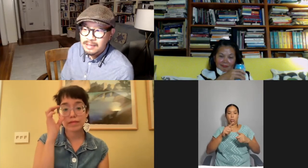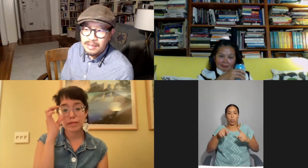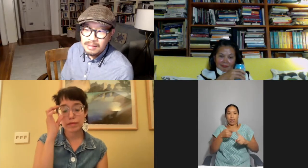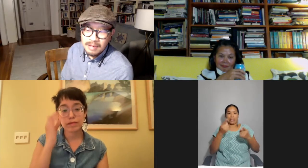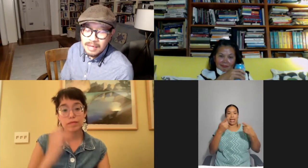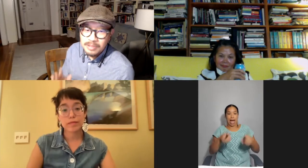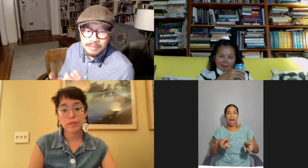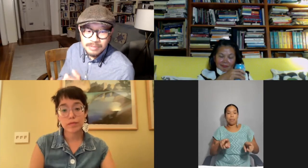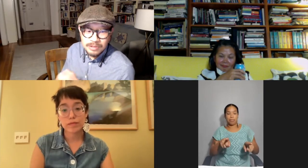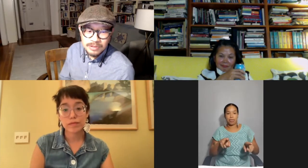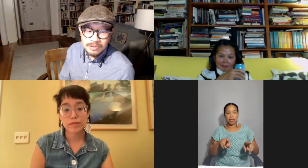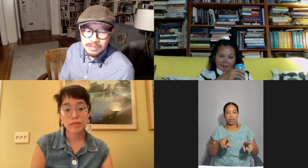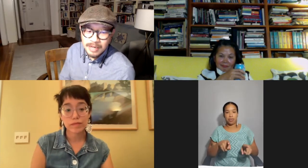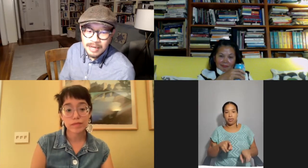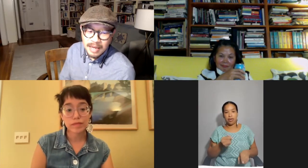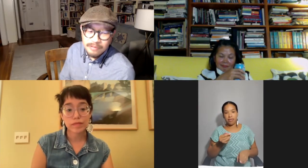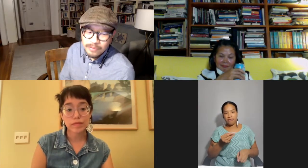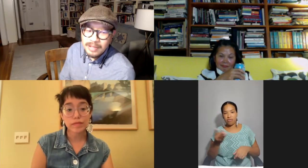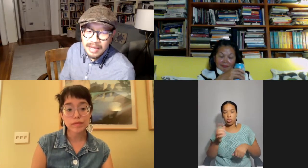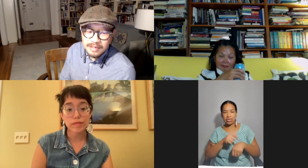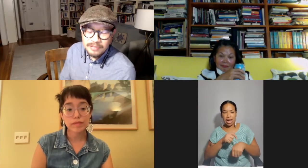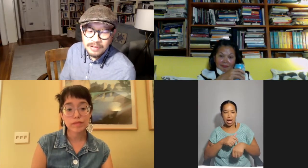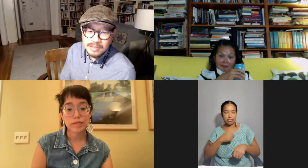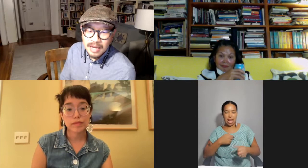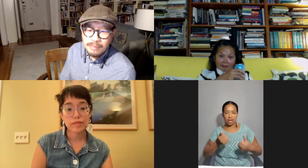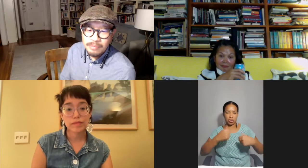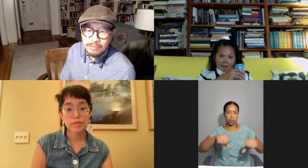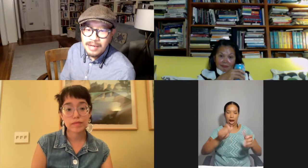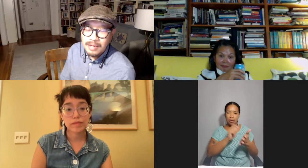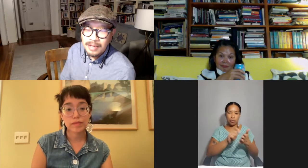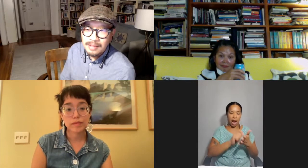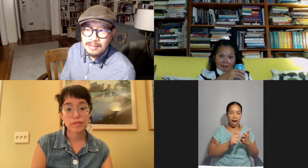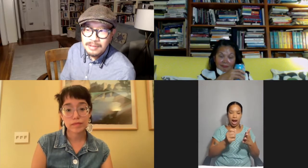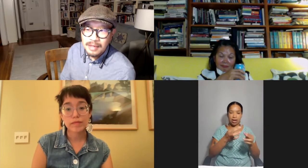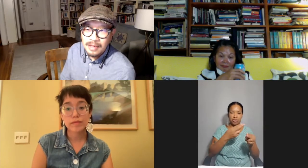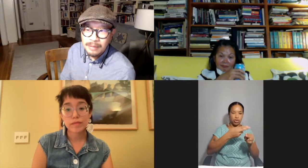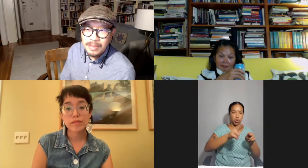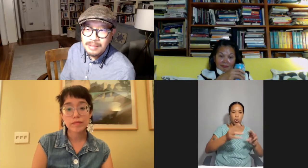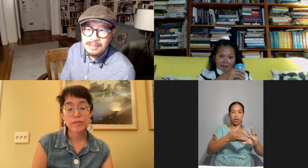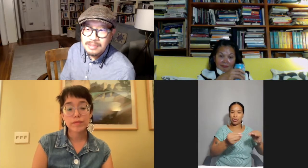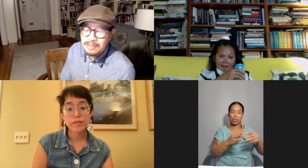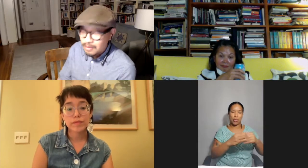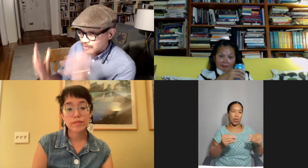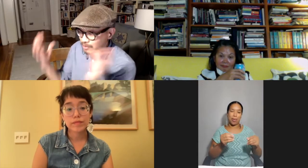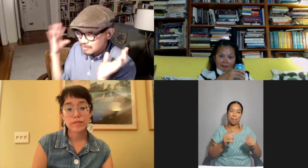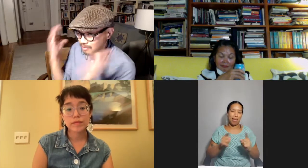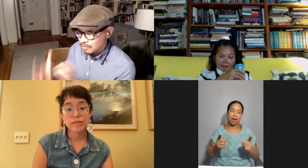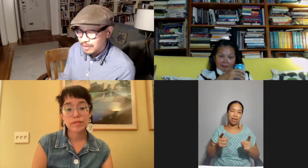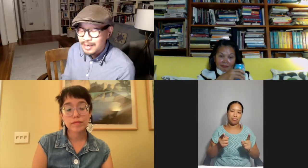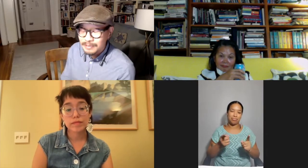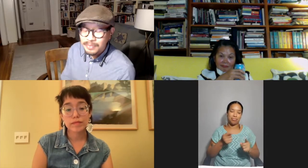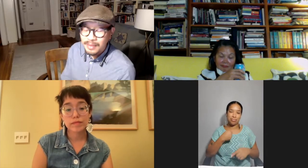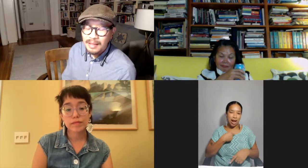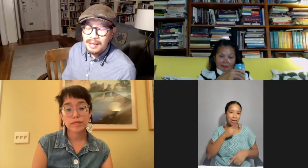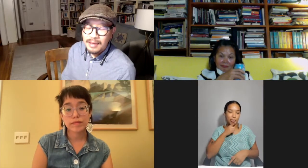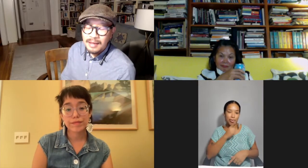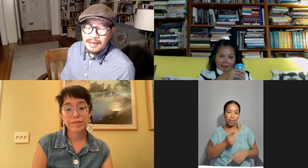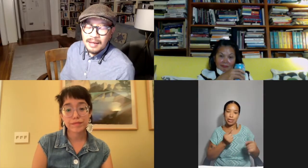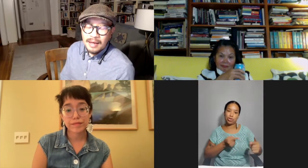at it a couple times in short stories, but I've really had a difficult time writing about it because it's so we're in it.